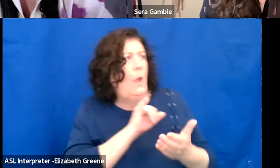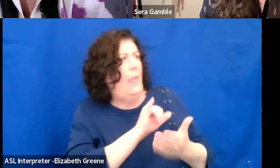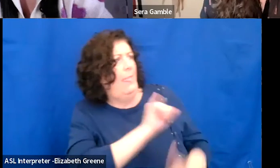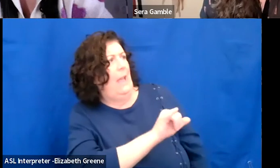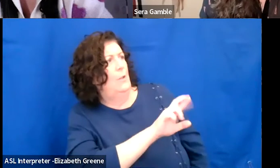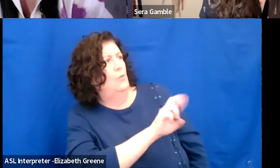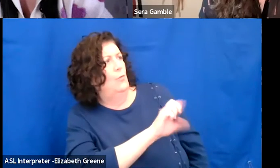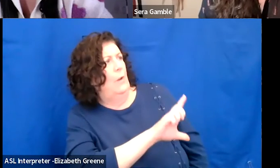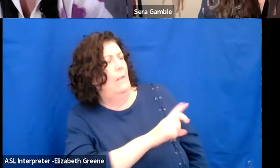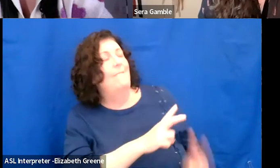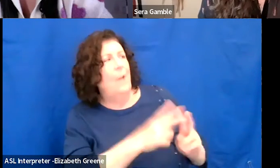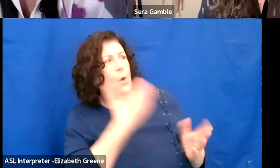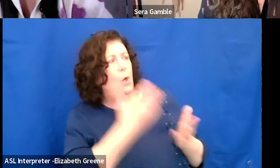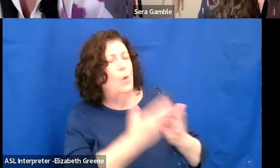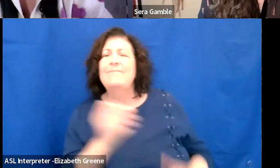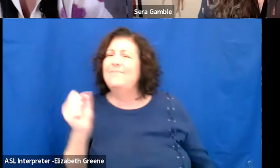That's really good. Yeah.